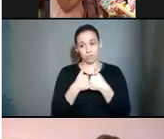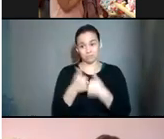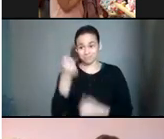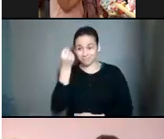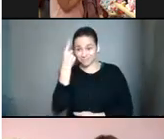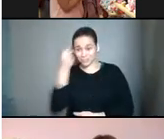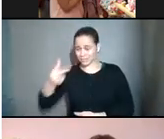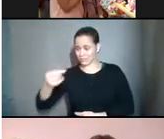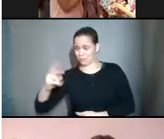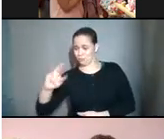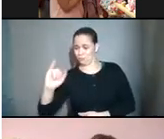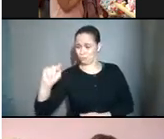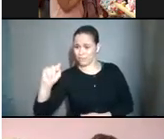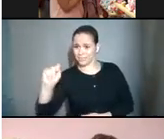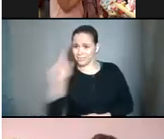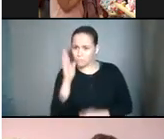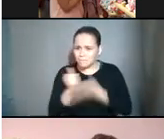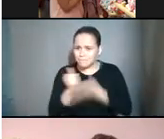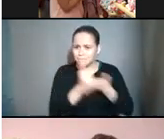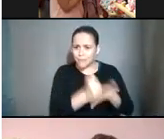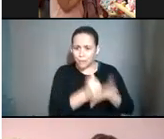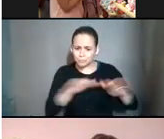well, no matter what they face in life.